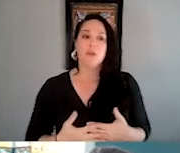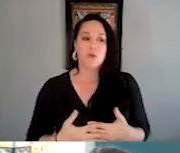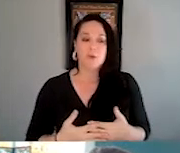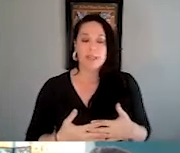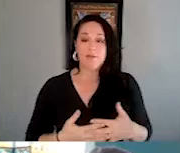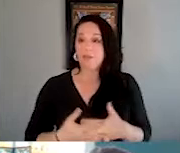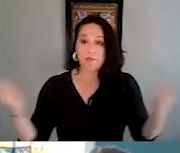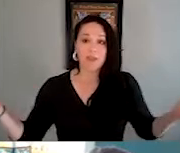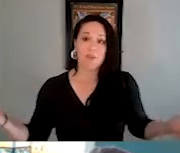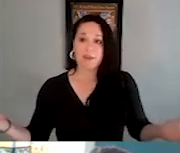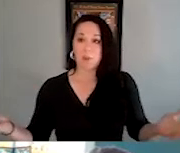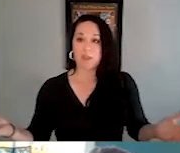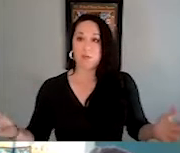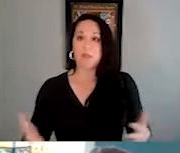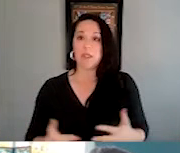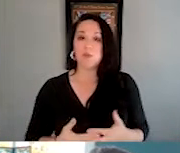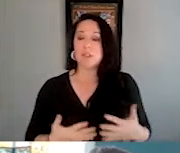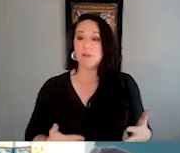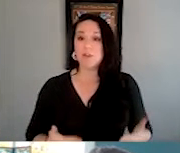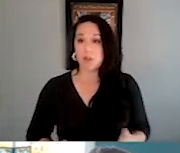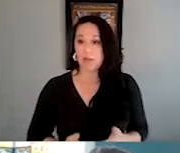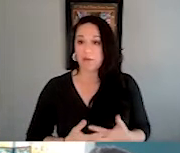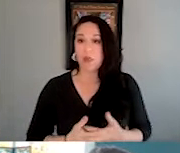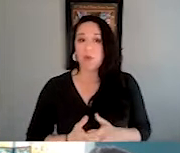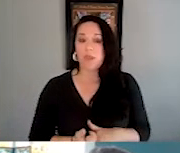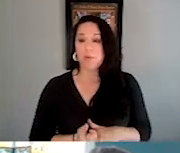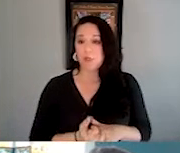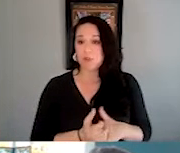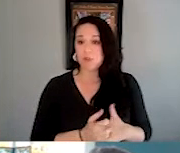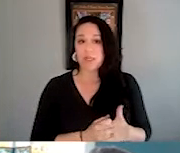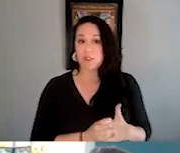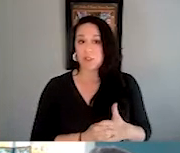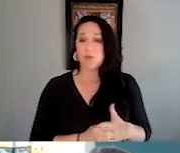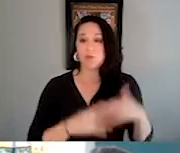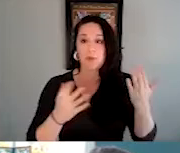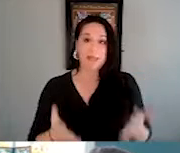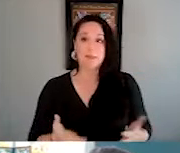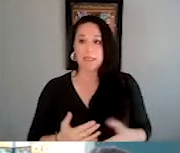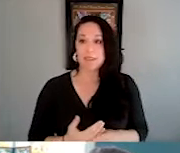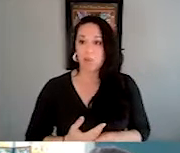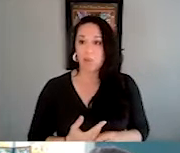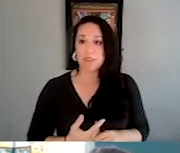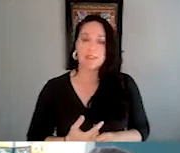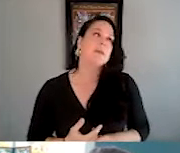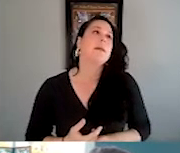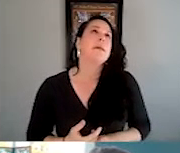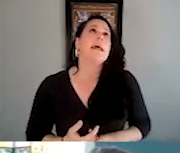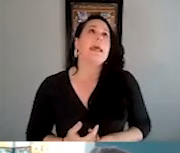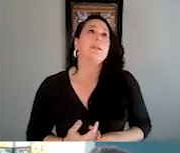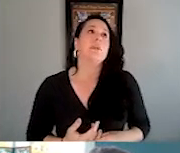driver who was a fan favorite of everyone in the community, who was now struggling with a prescription drug issue directly related to